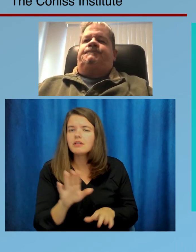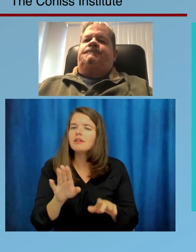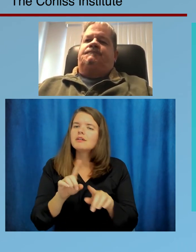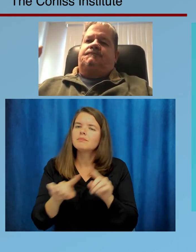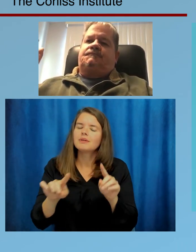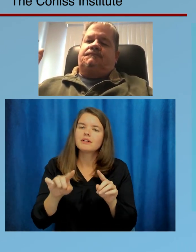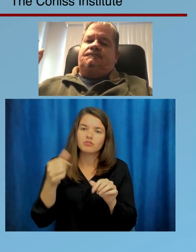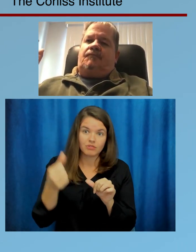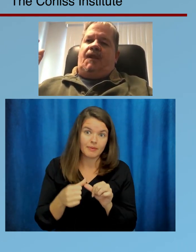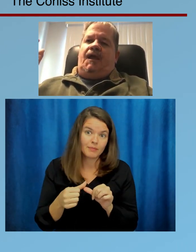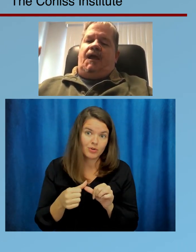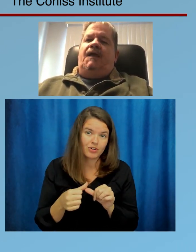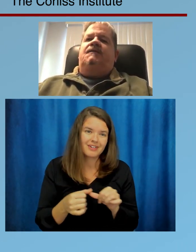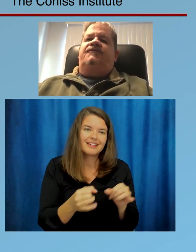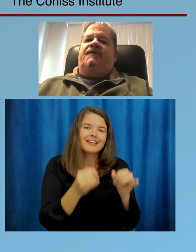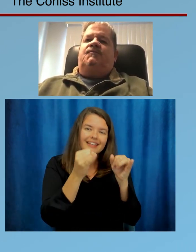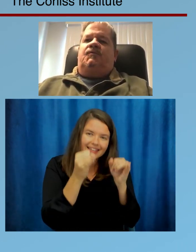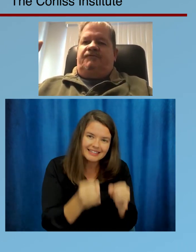remember,